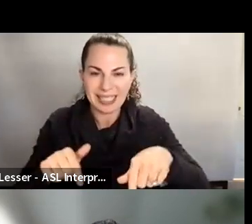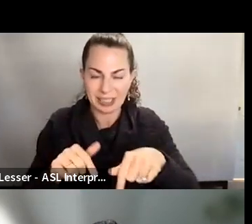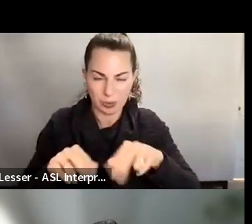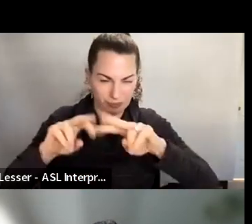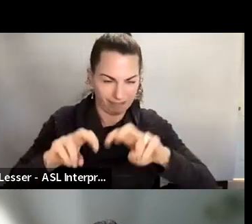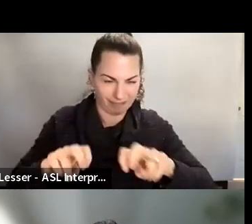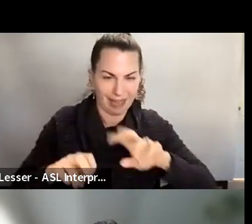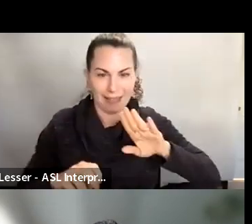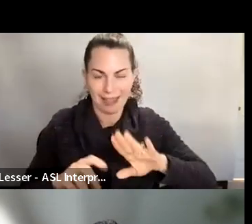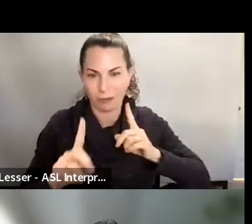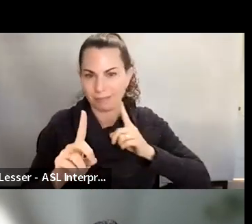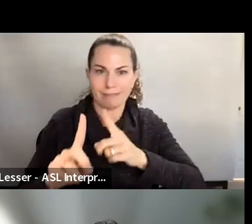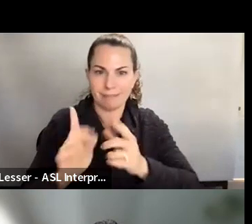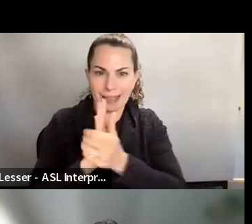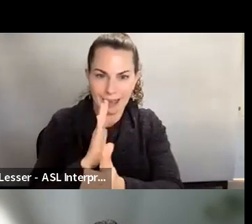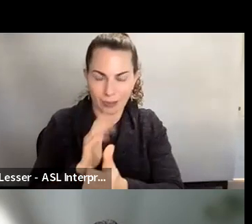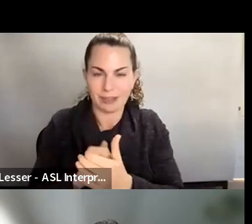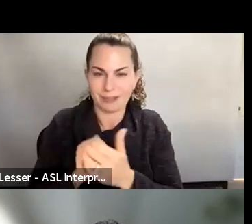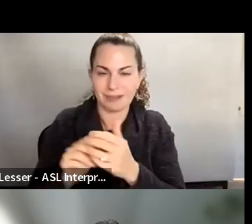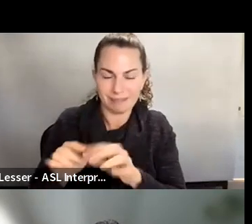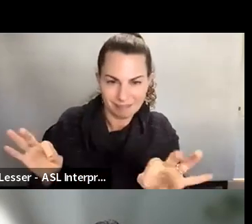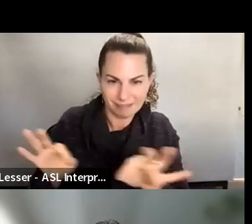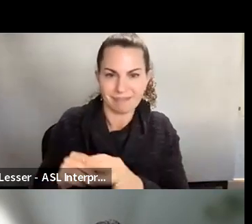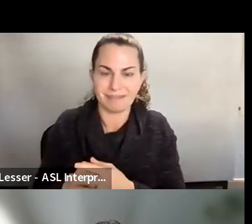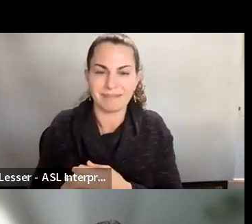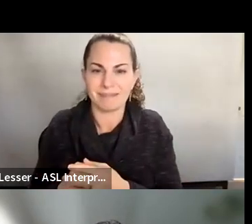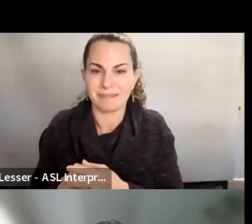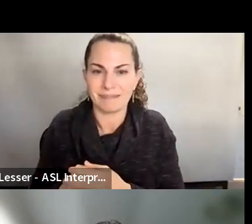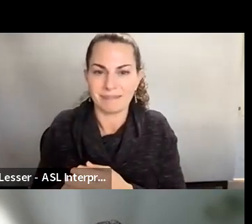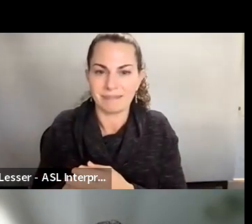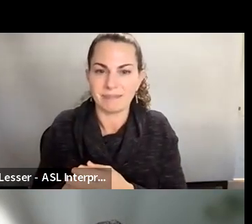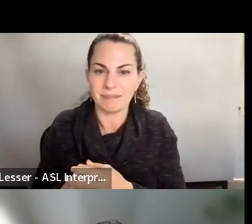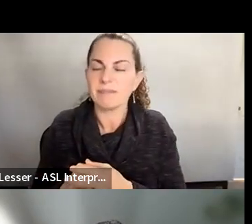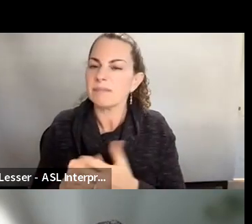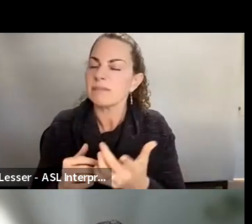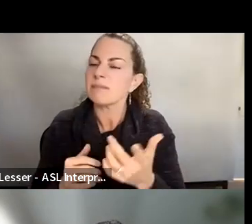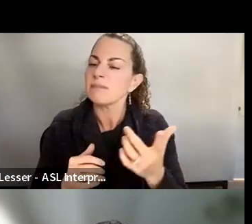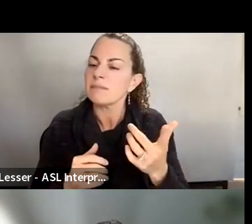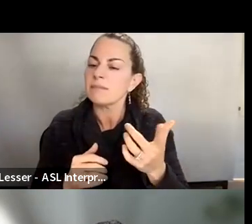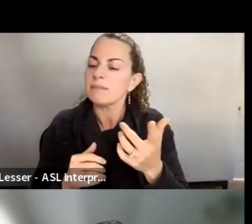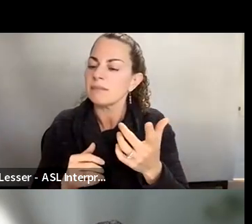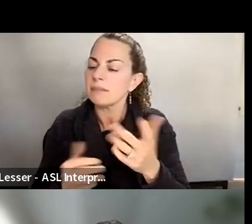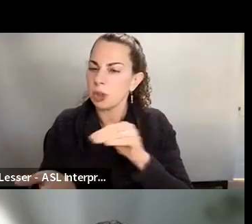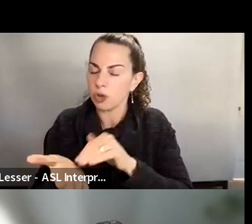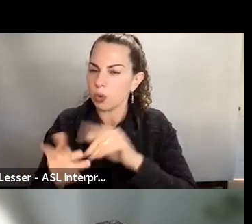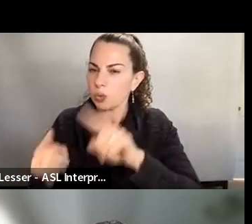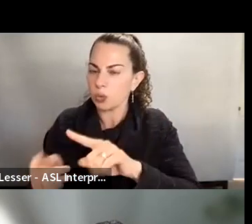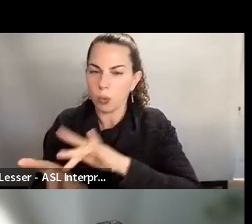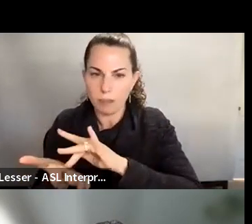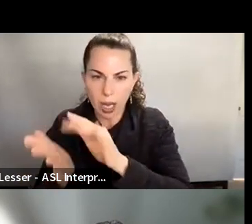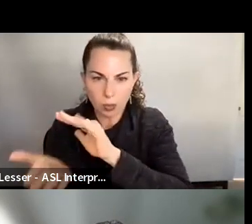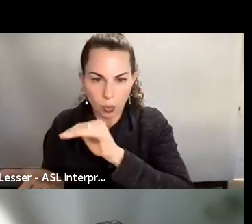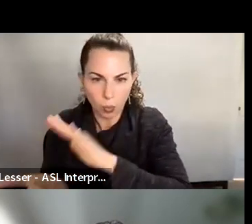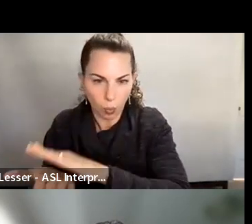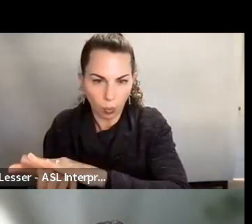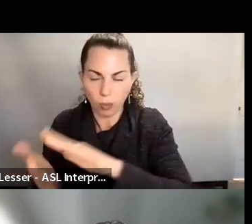language. They go through med school, TOEFL exams, and all sorts of other exams to assess their English. That's not my role in this. This is not